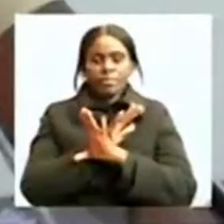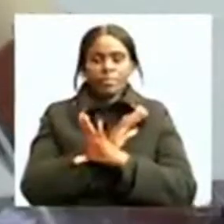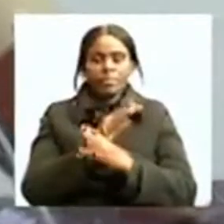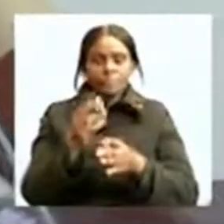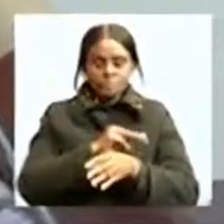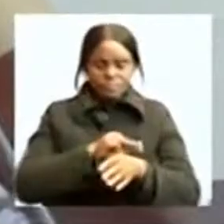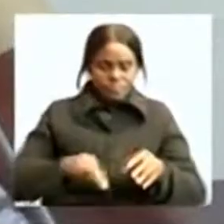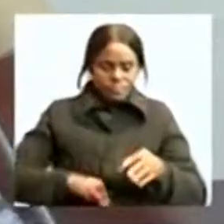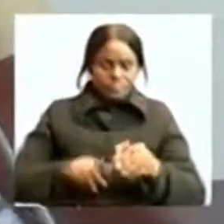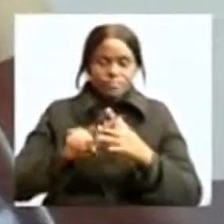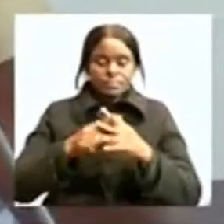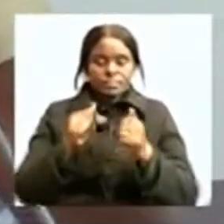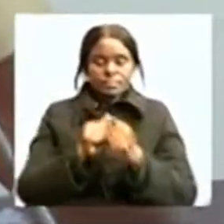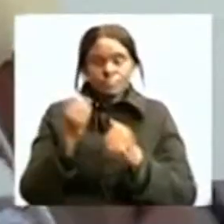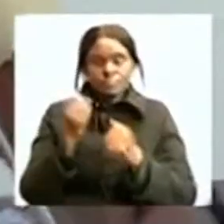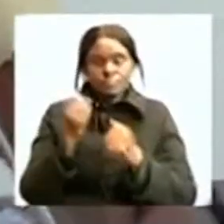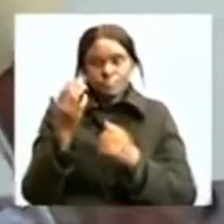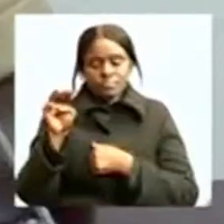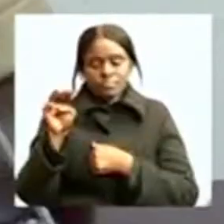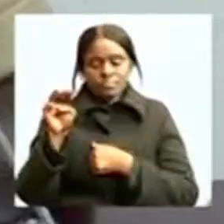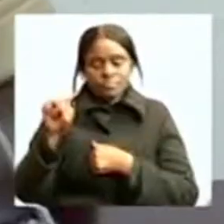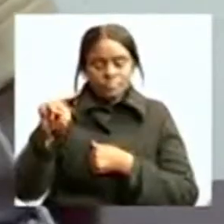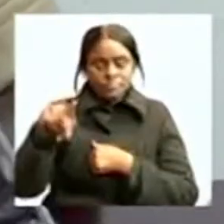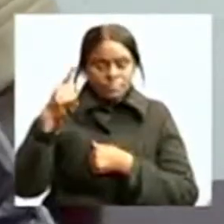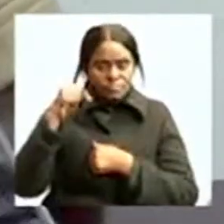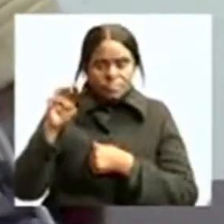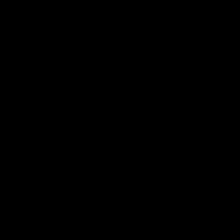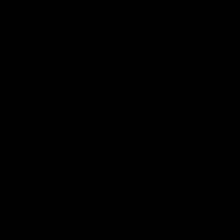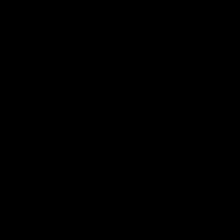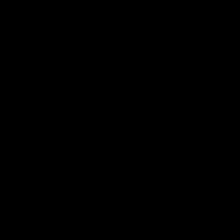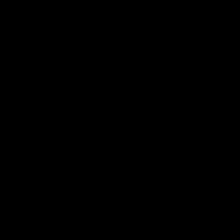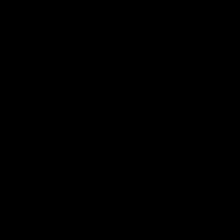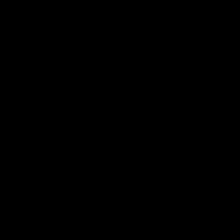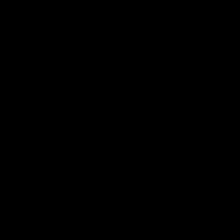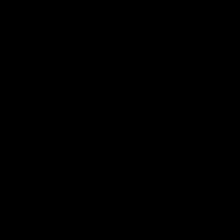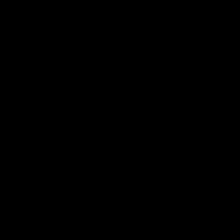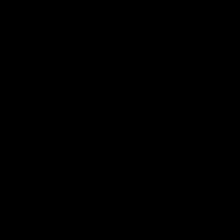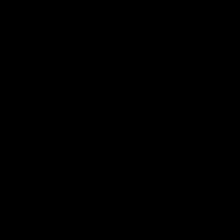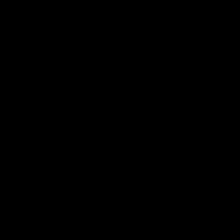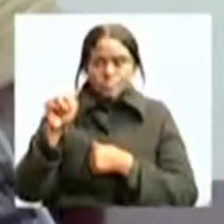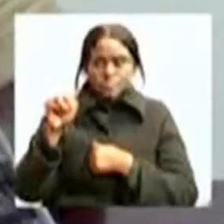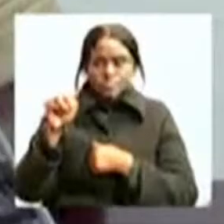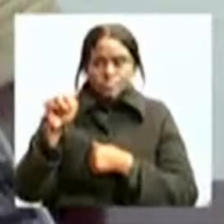Honorable members, starting with the honorable member from Fumbwe.